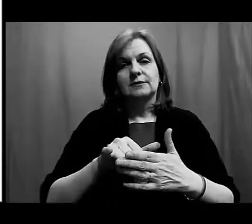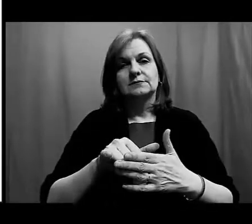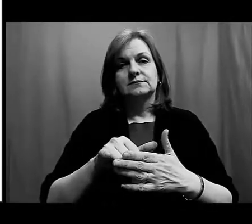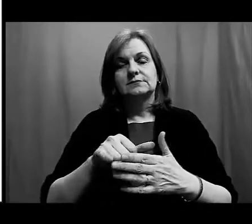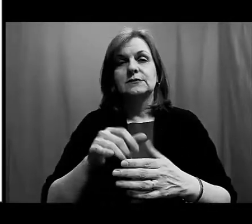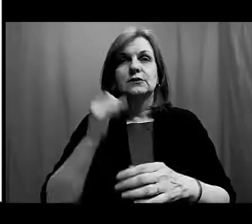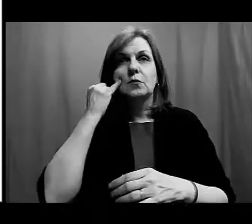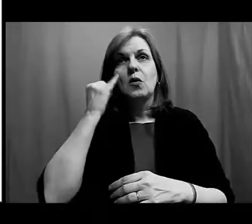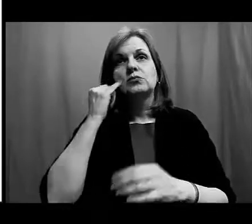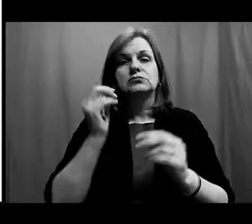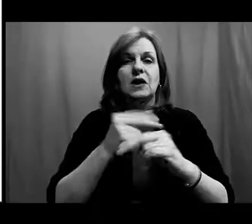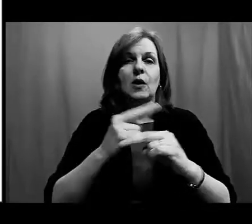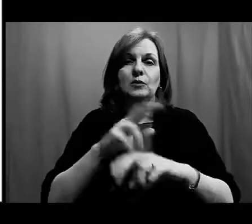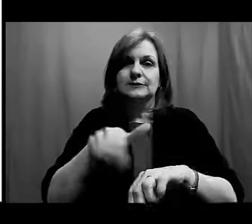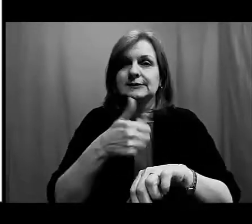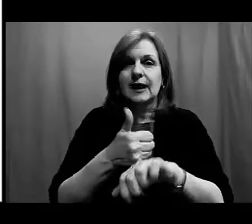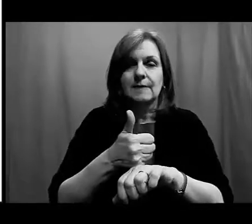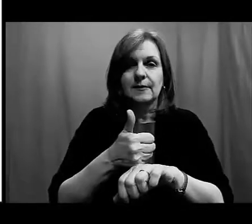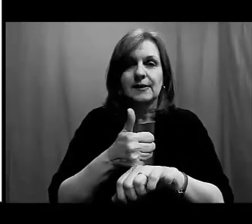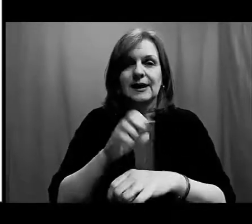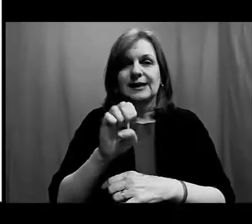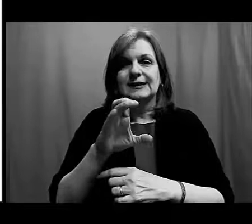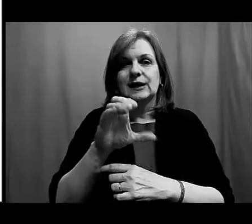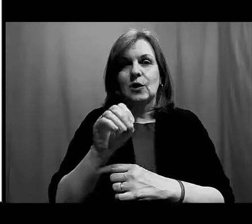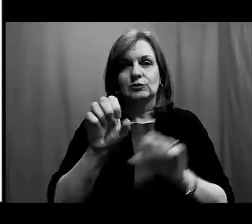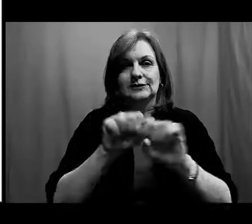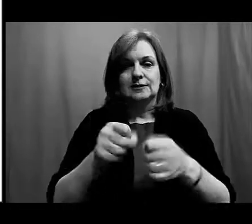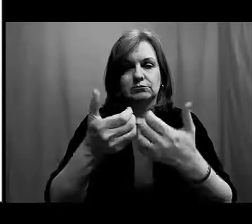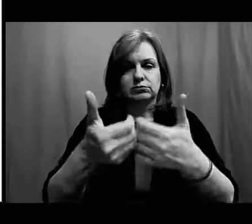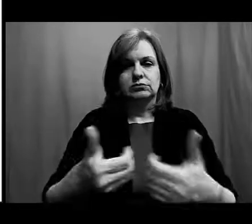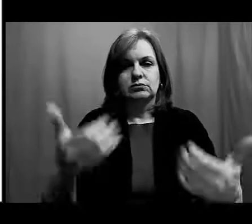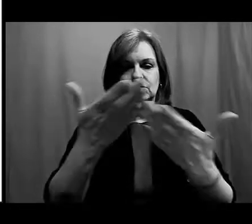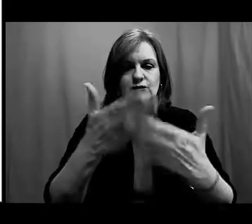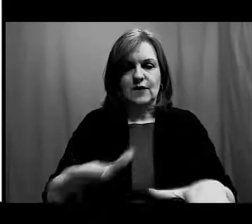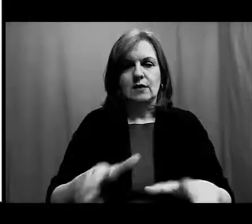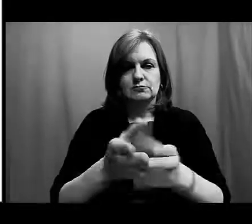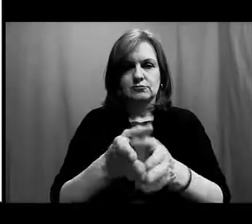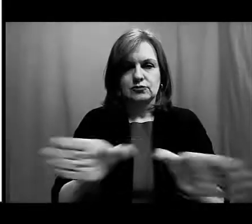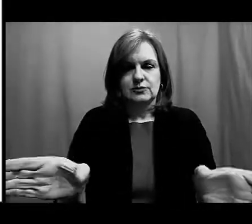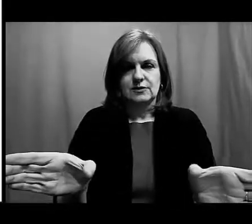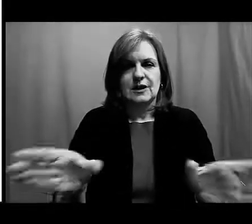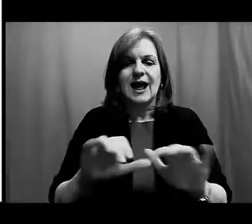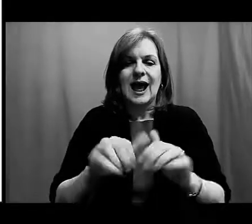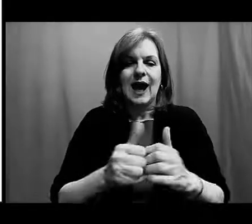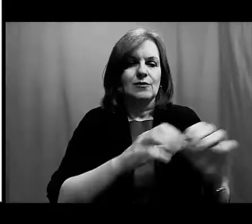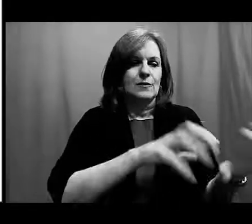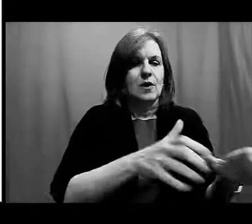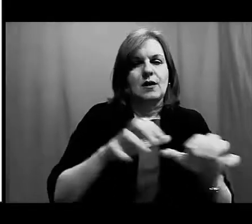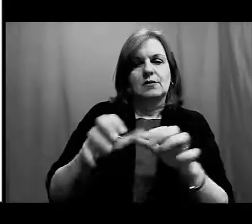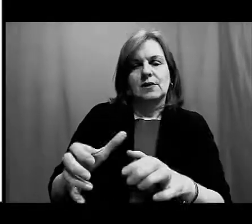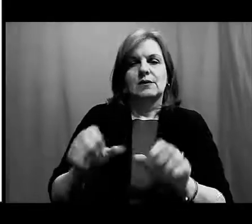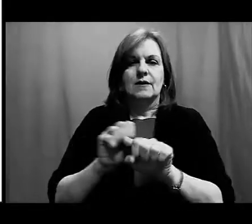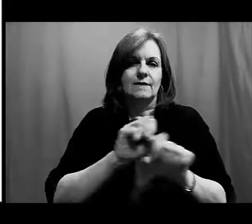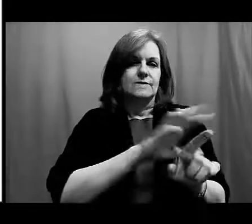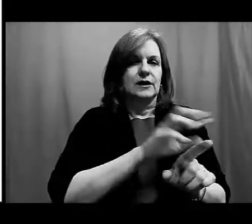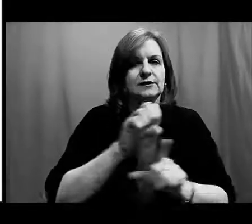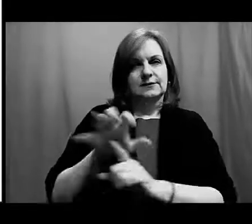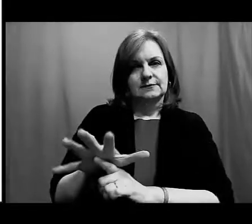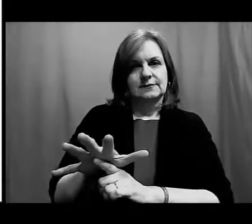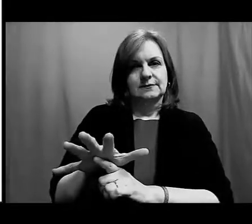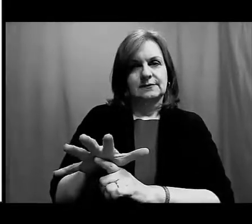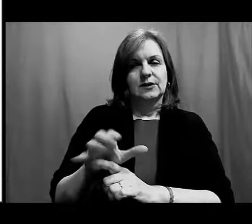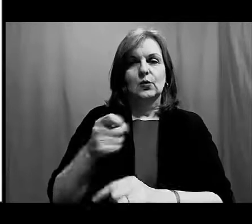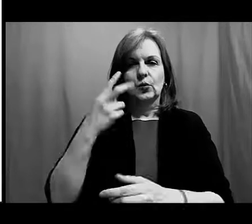across that ecosystem. So maybe a highway is put in and divides an ecosystem. What does that do to those populations? All of these things